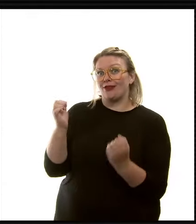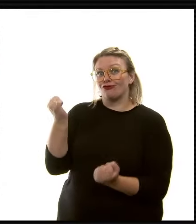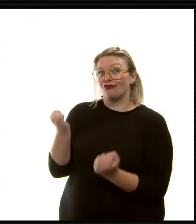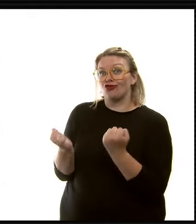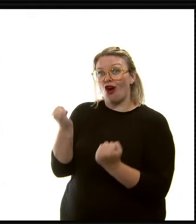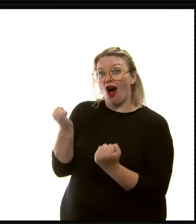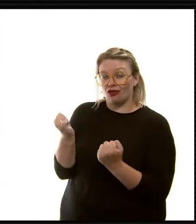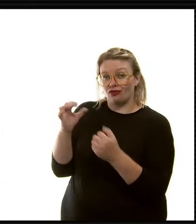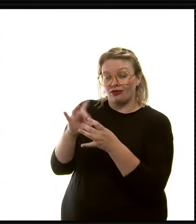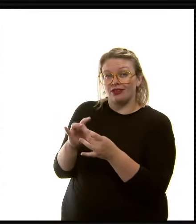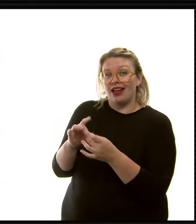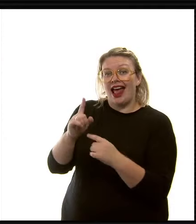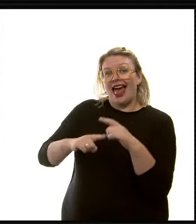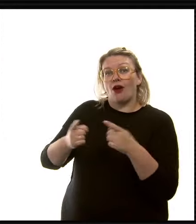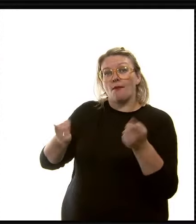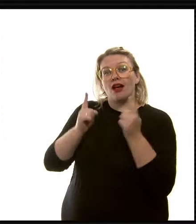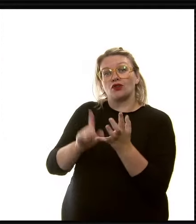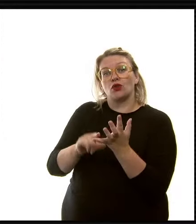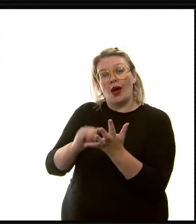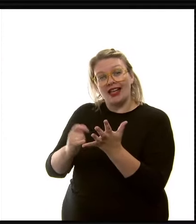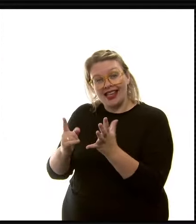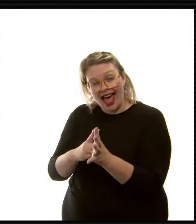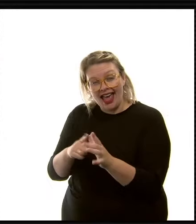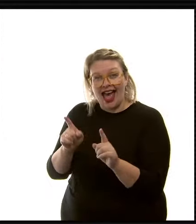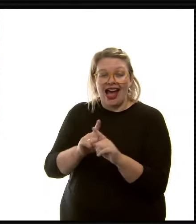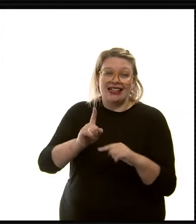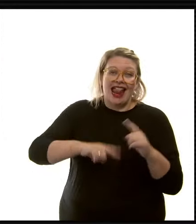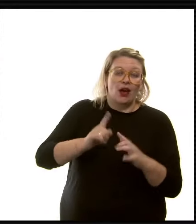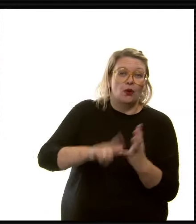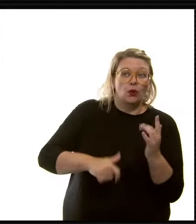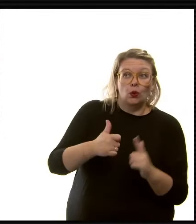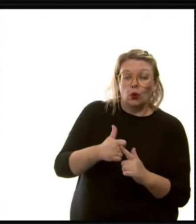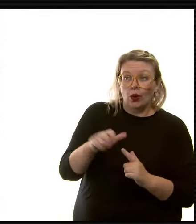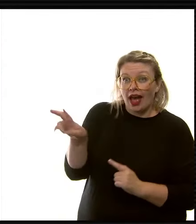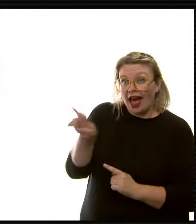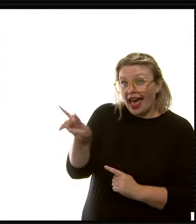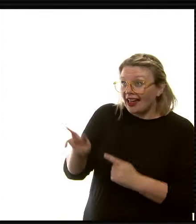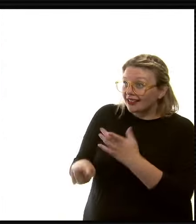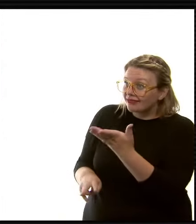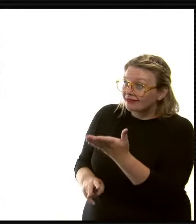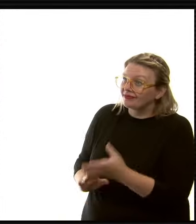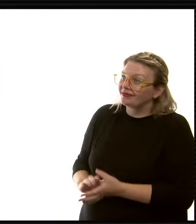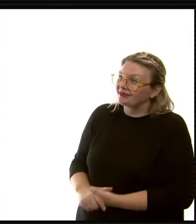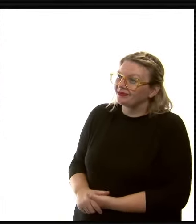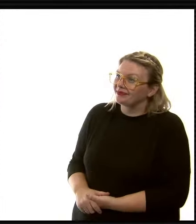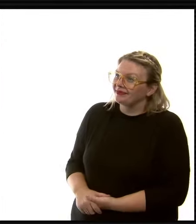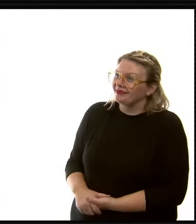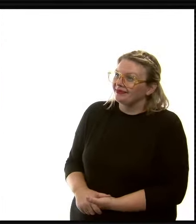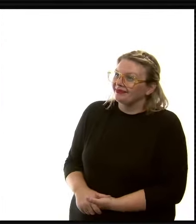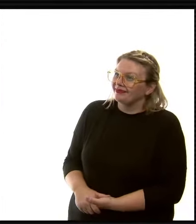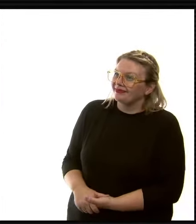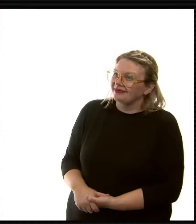Masters USA and LEGO Masters UK Brick Masters, Jamie Berard and Matthew Ashton. Woo! Come on.